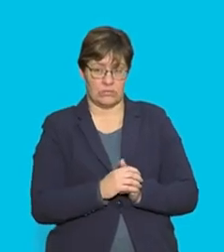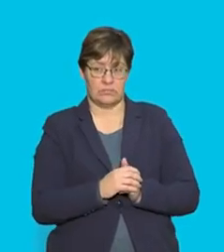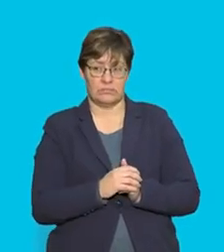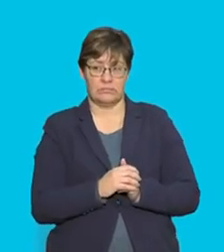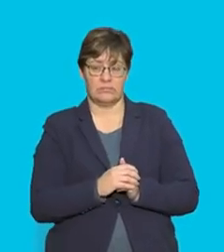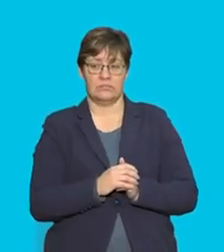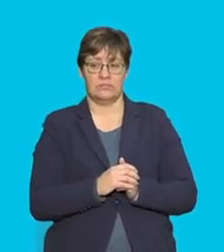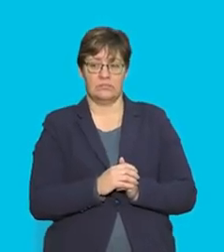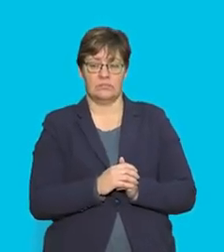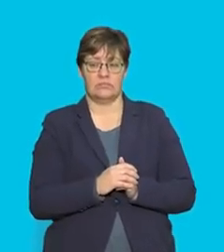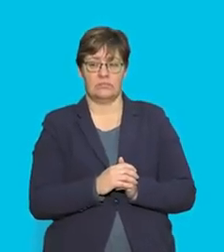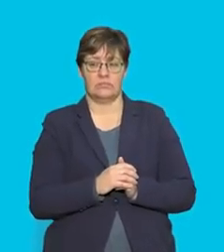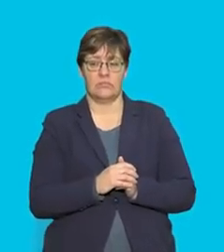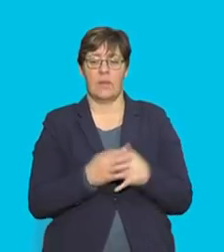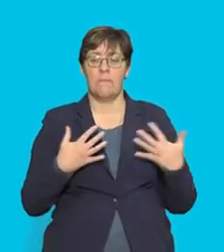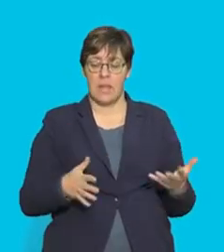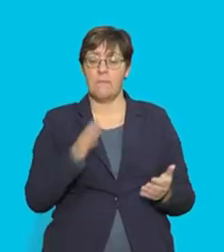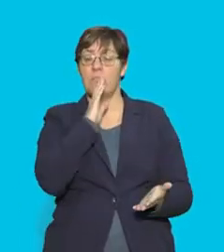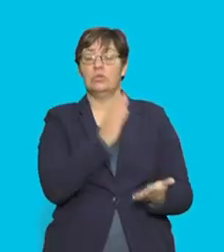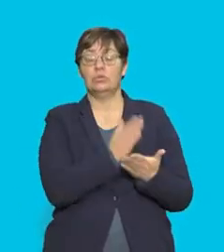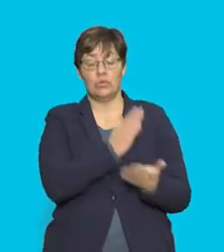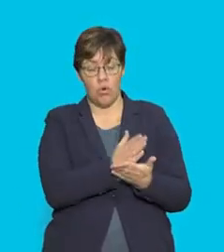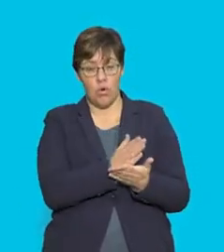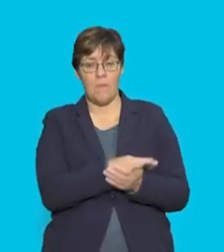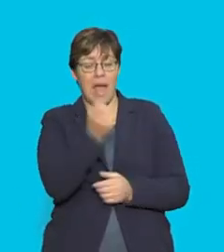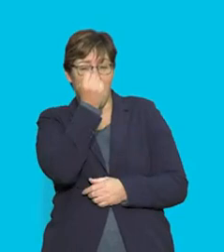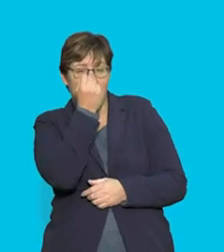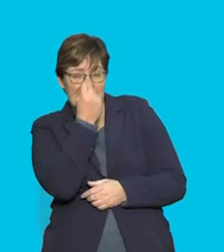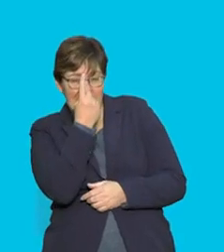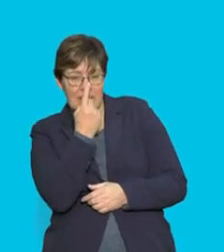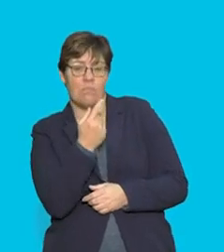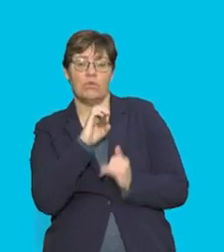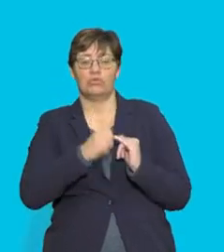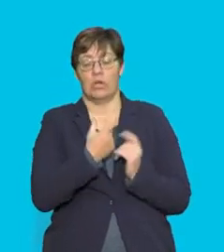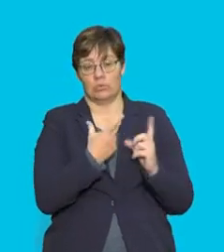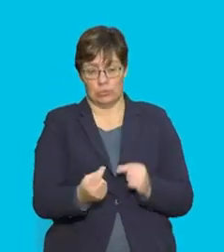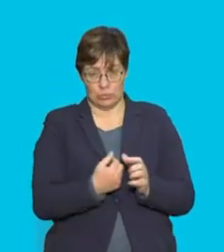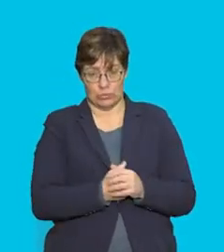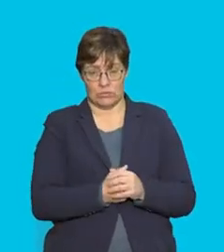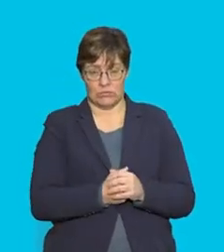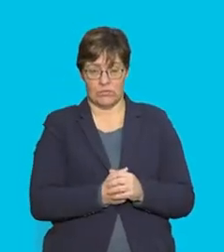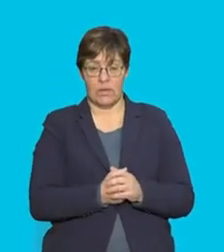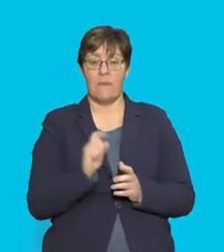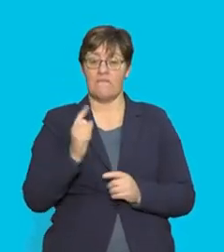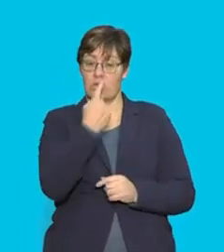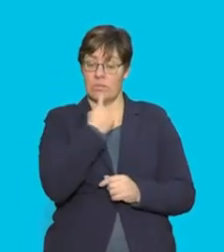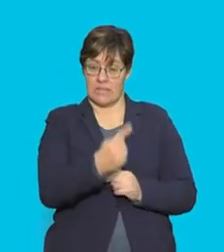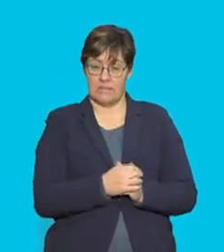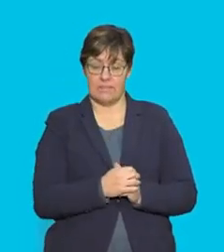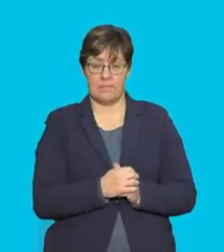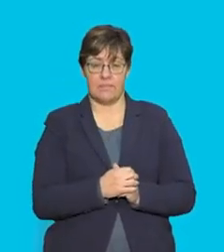there, 2T2. So I must make sure that I understand what I'm trying to do here. So I'm going to first